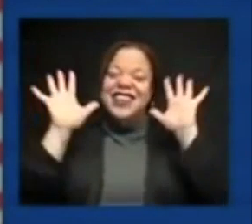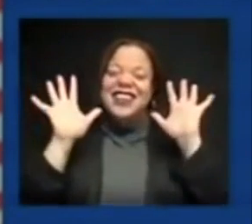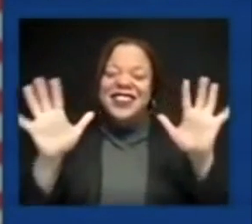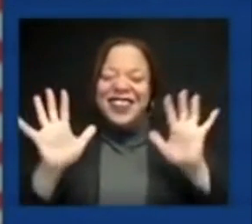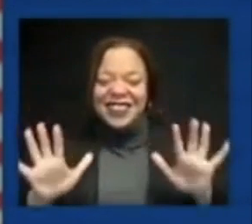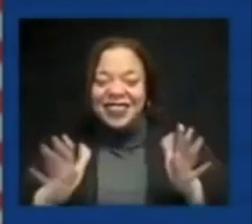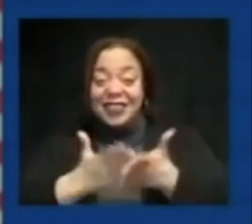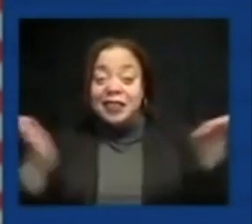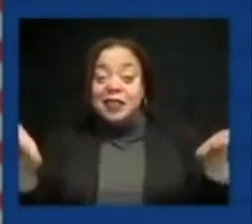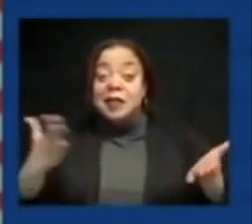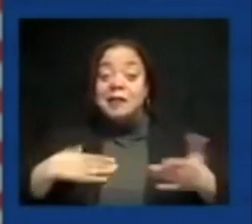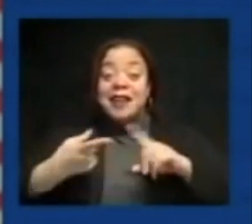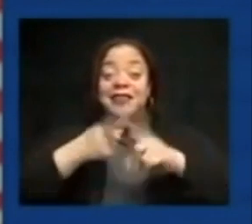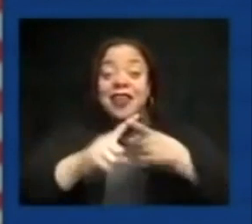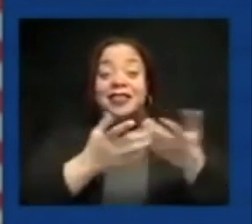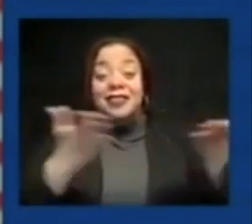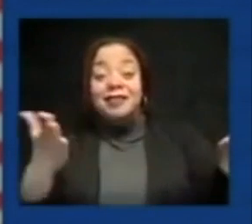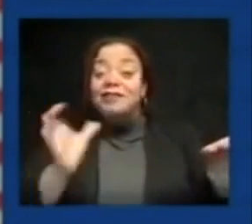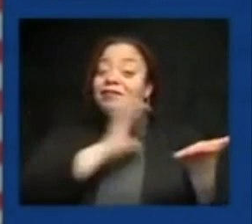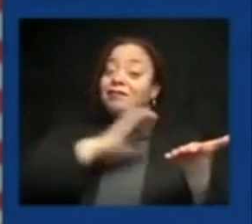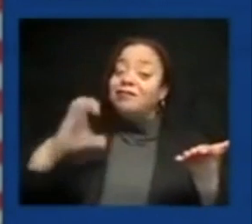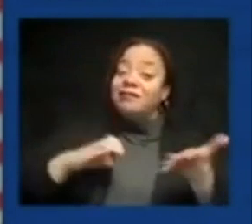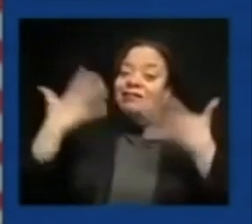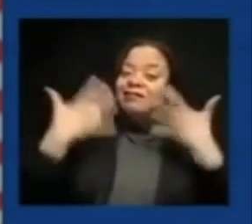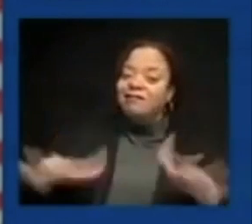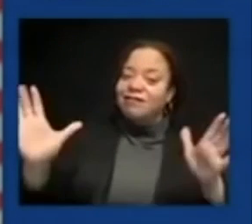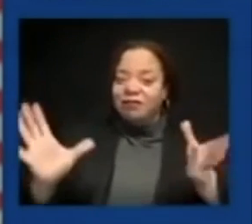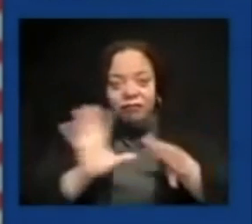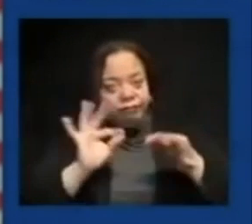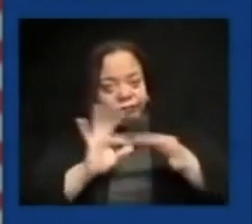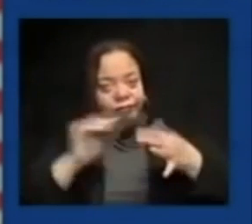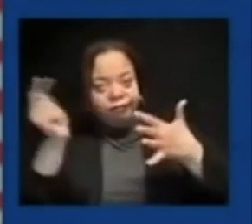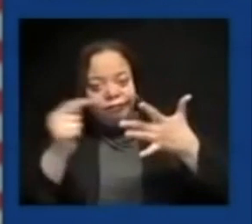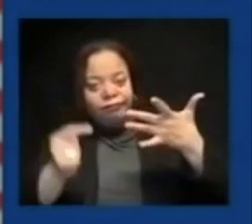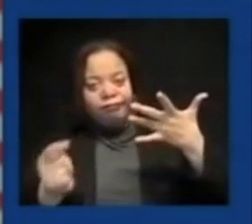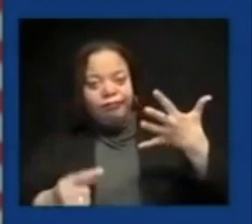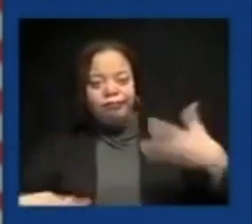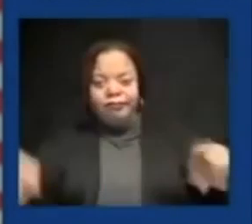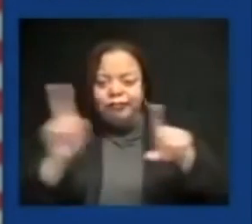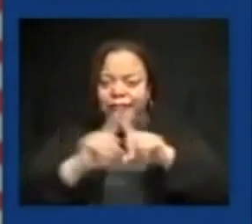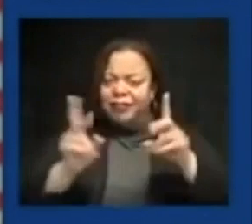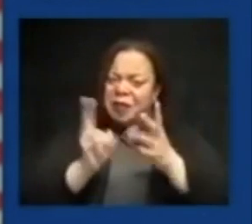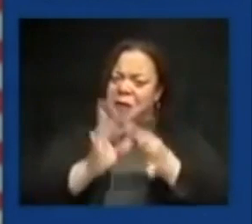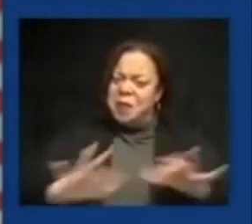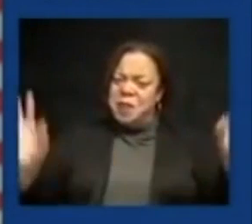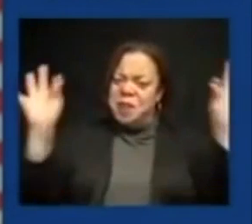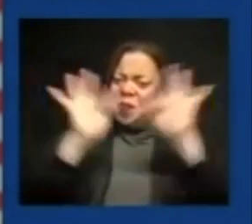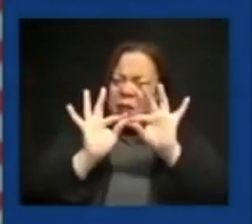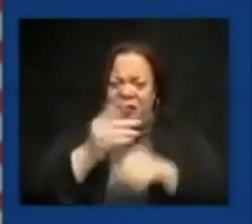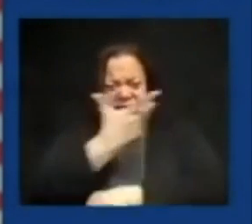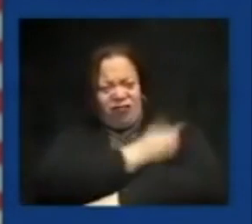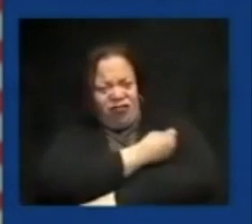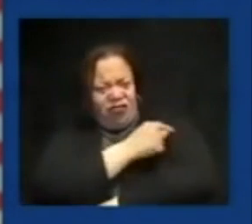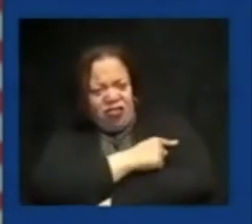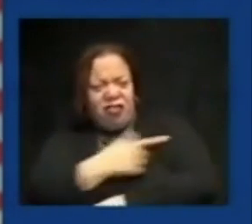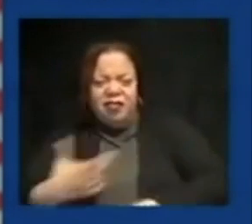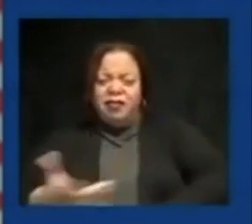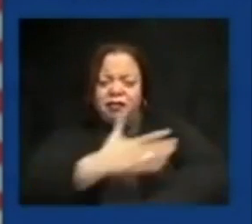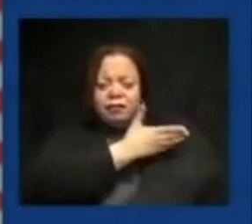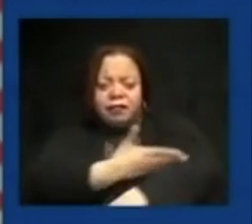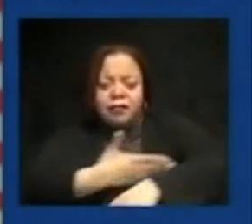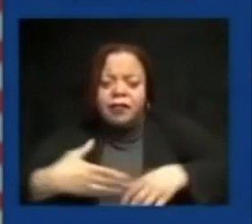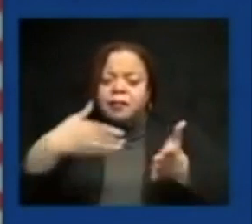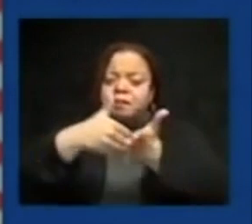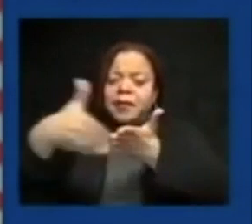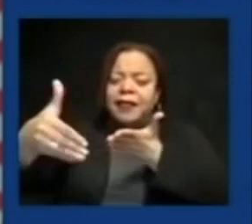my friends in Congress have talked about what's been accomplished. They spoke about the importance of getting shots in the arms of